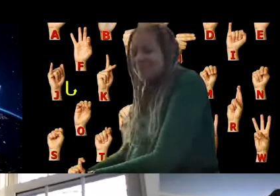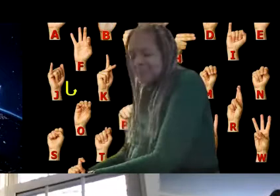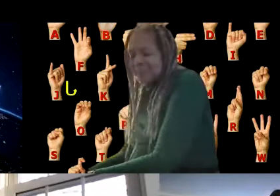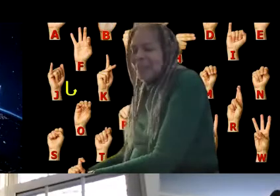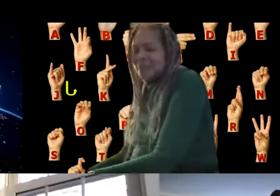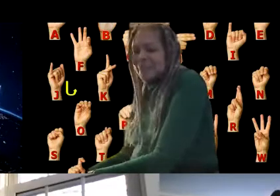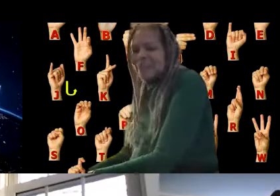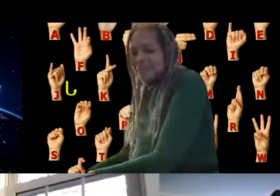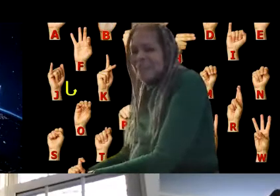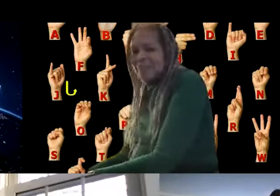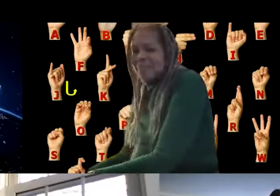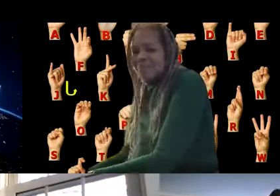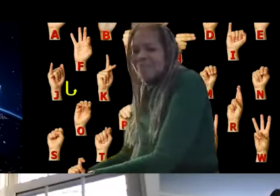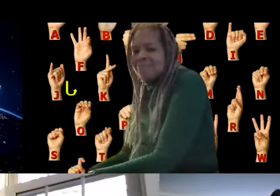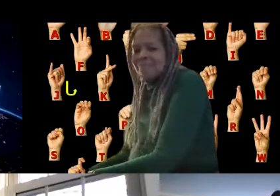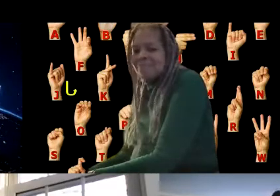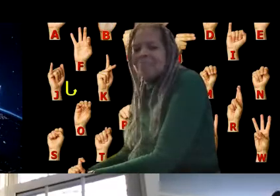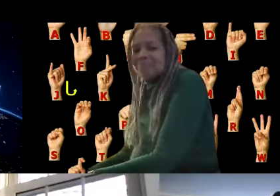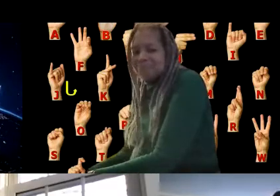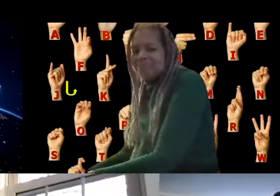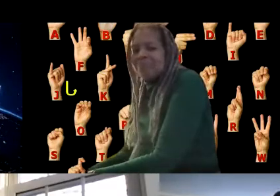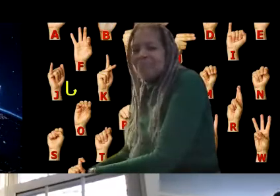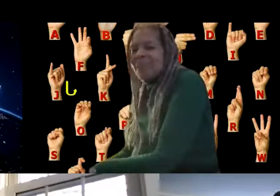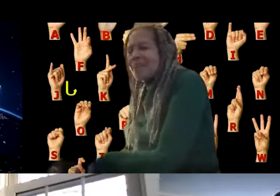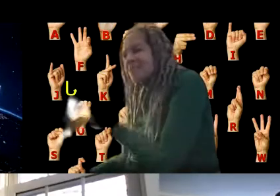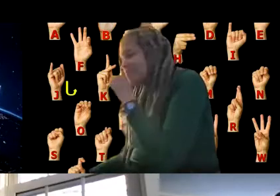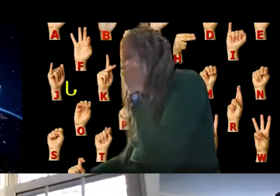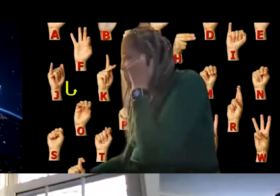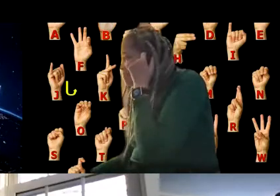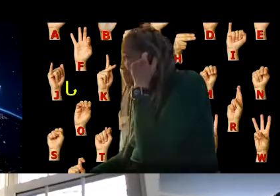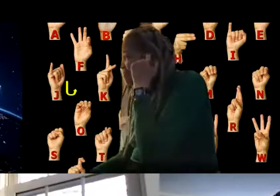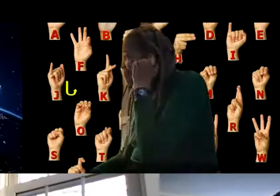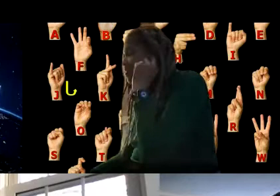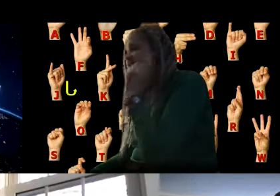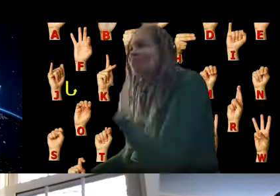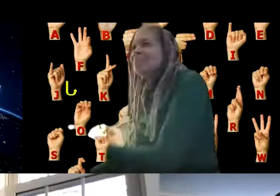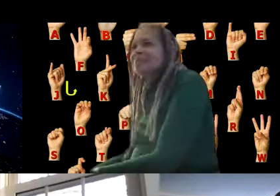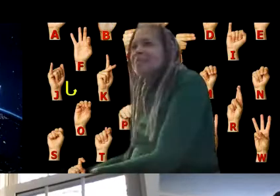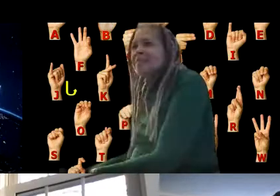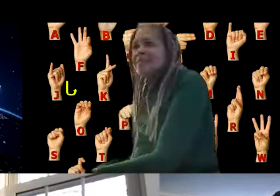publicly. I mean, Well, yeah, it's people don't understand the mind-boggling. technology. It's It is mind-boggling. mind-boggling.